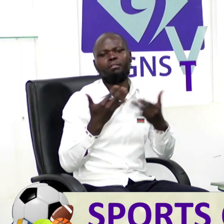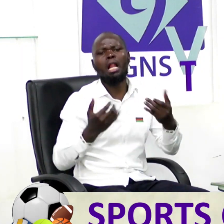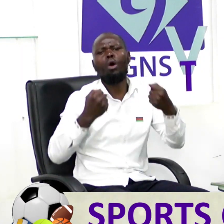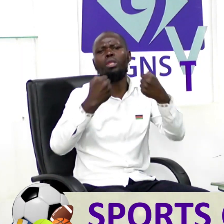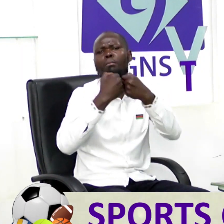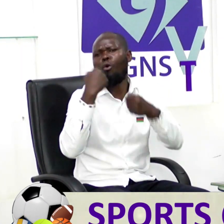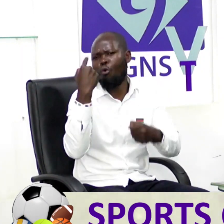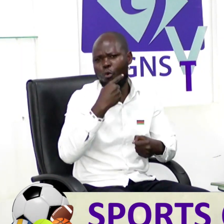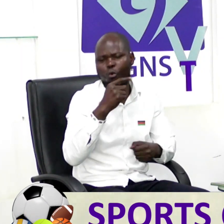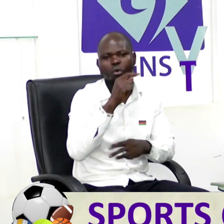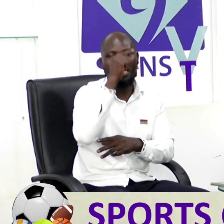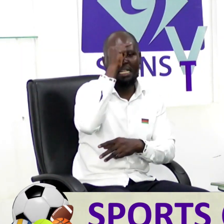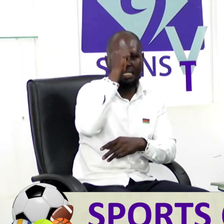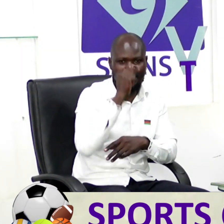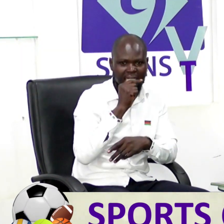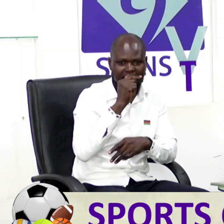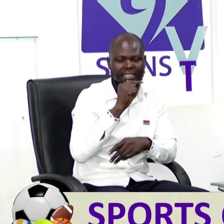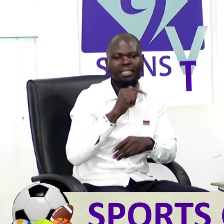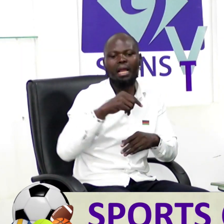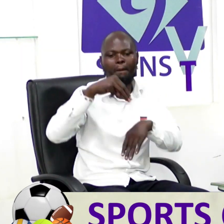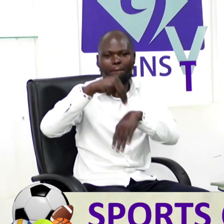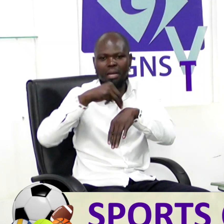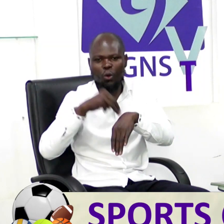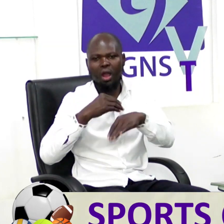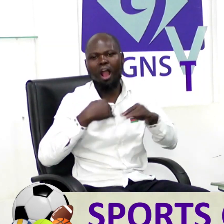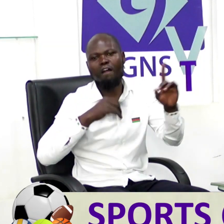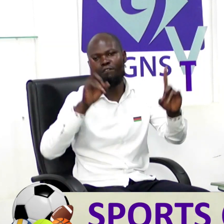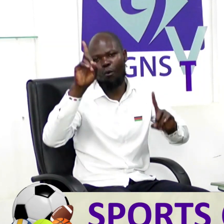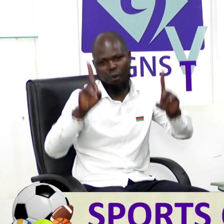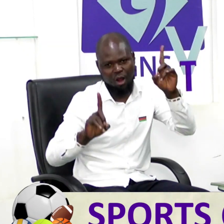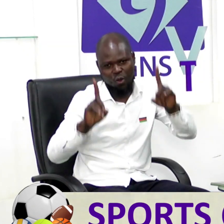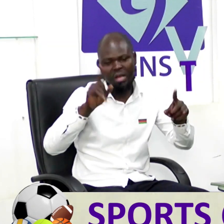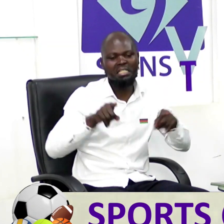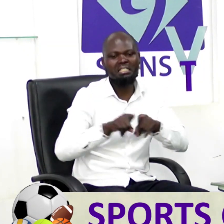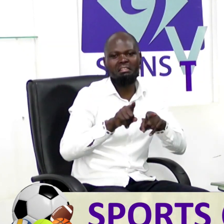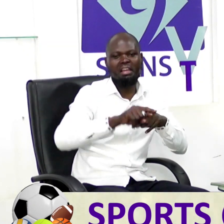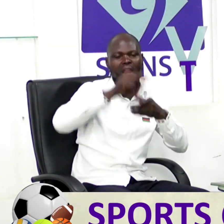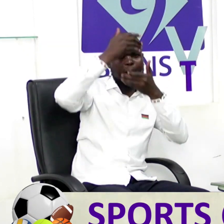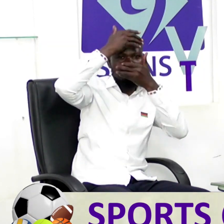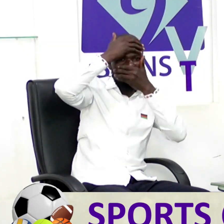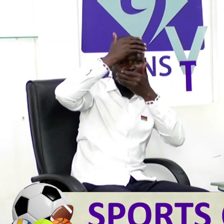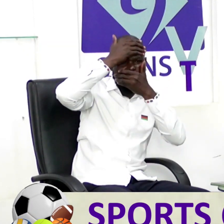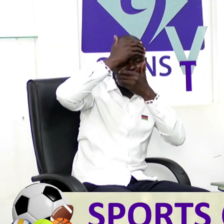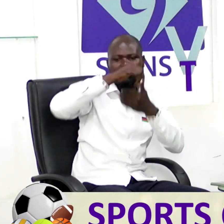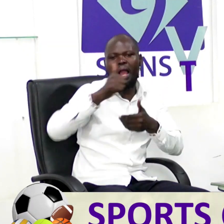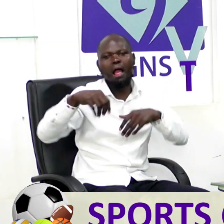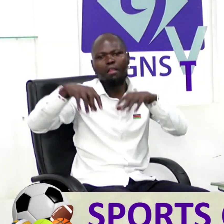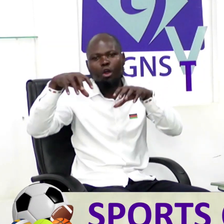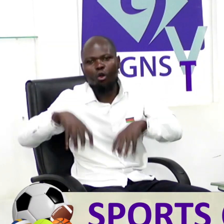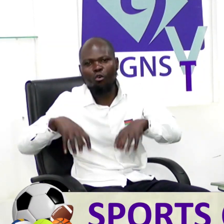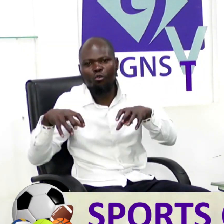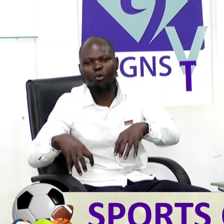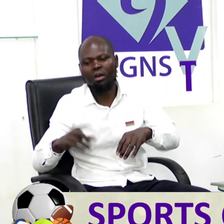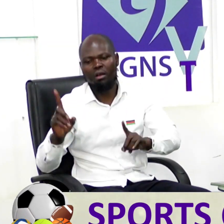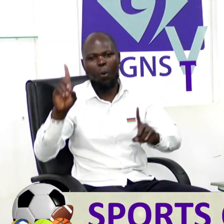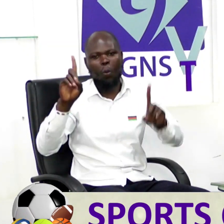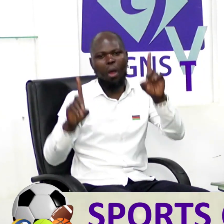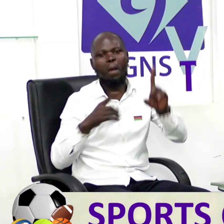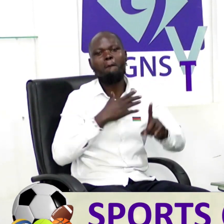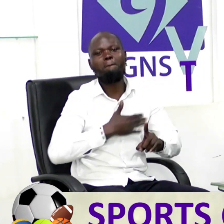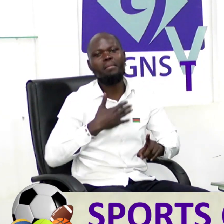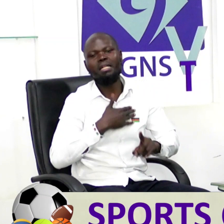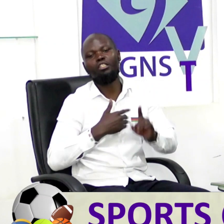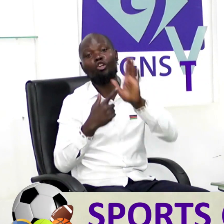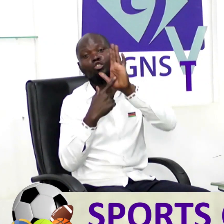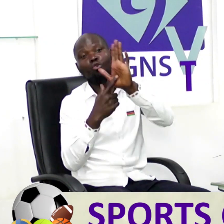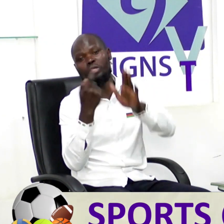you missed the highlights and the matches against Tunisia and Mali, a 1-1 draw, and Morocco against Congo,